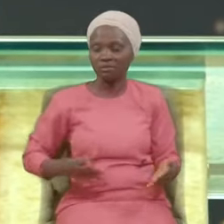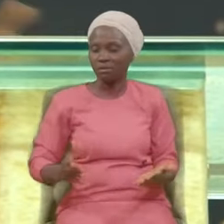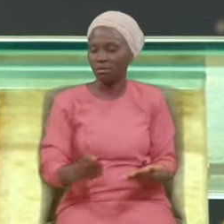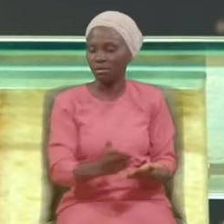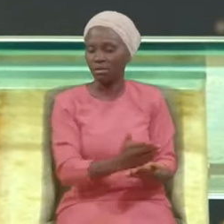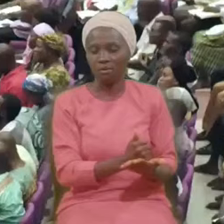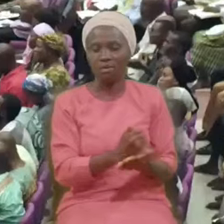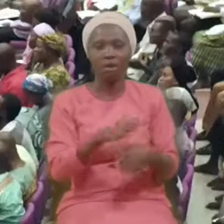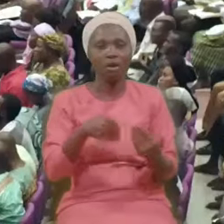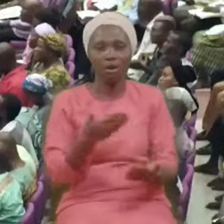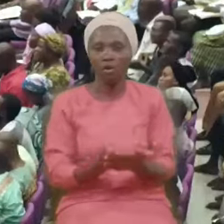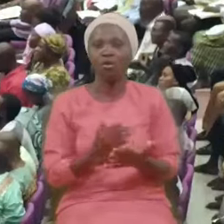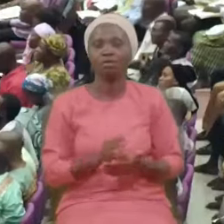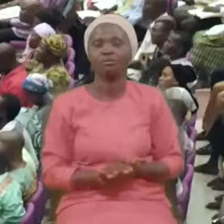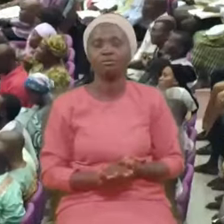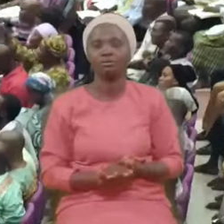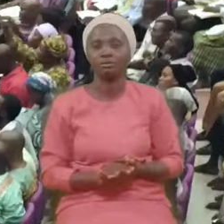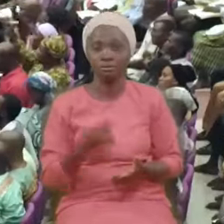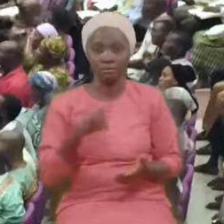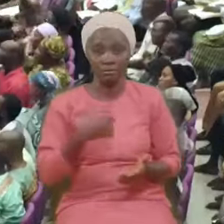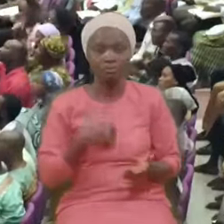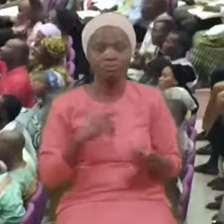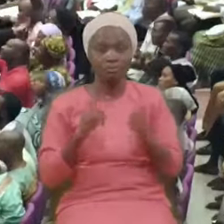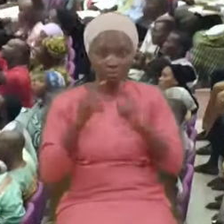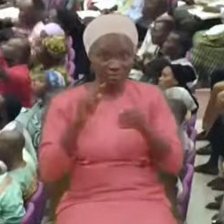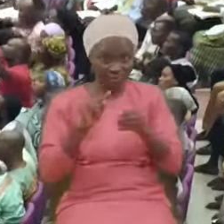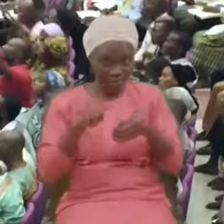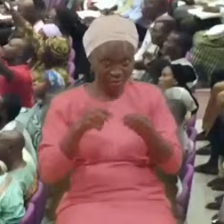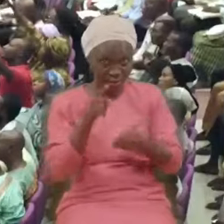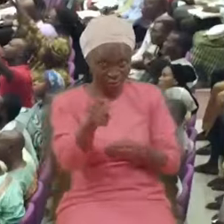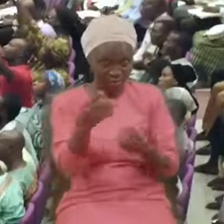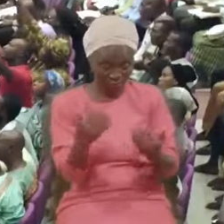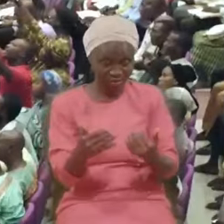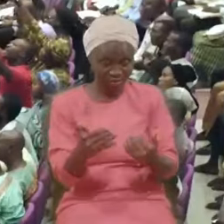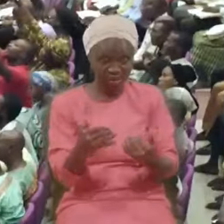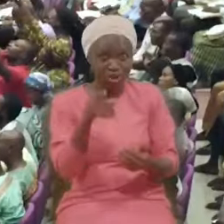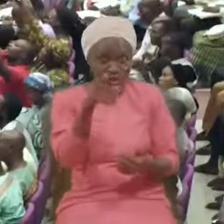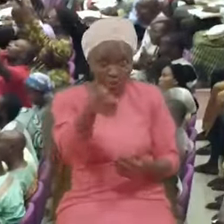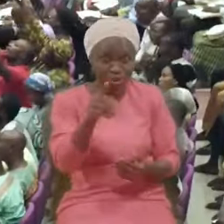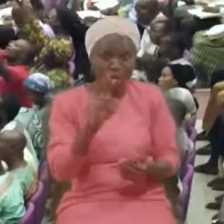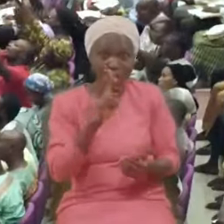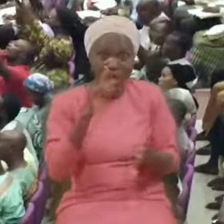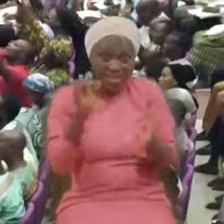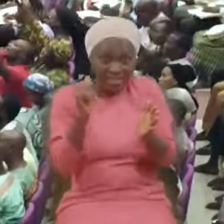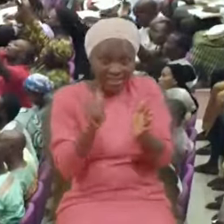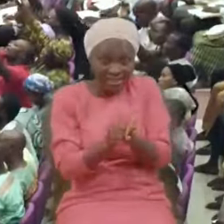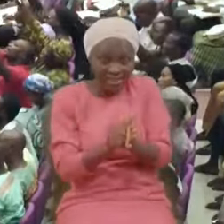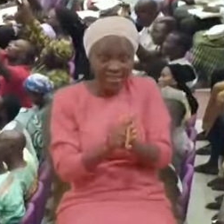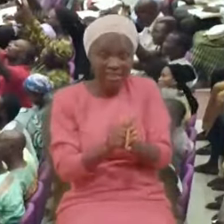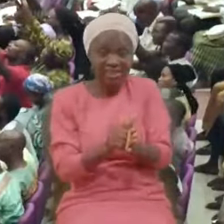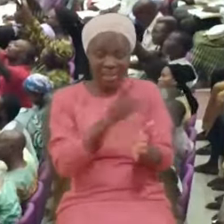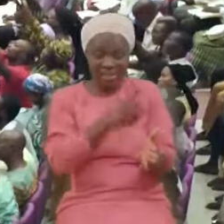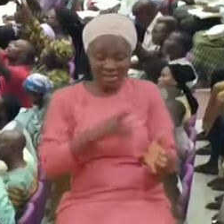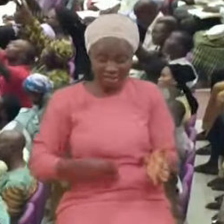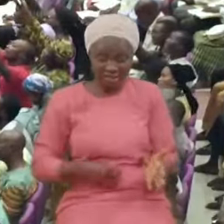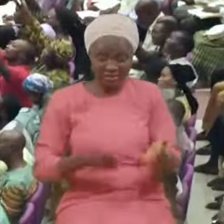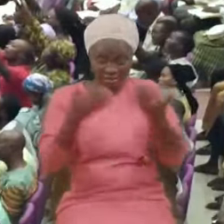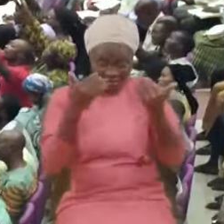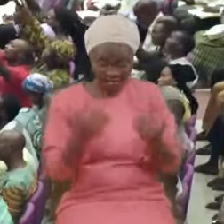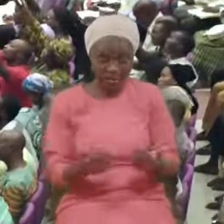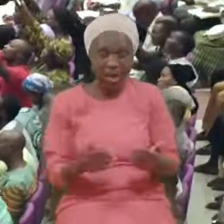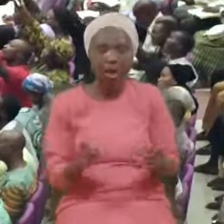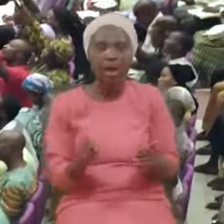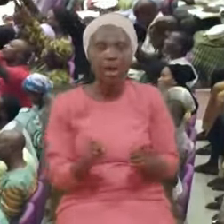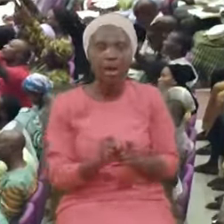all. I'm talking about you tonight. You are that David tonight. As you